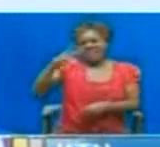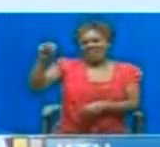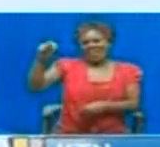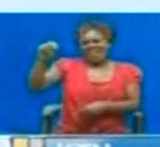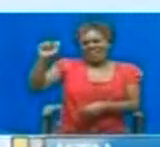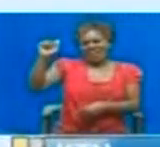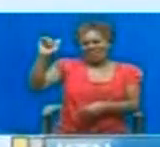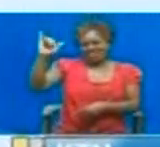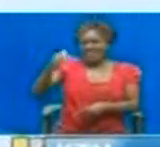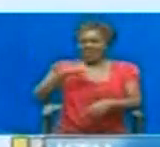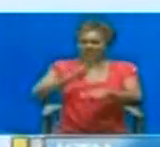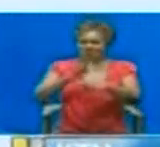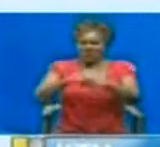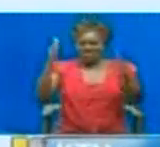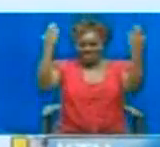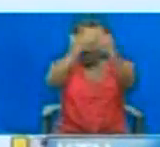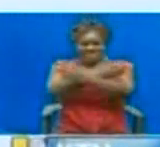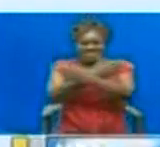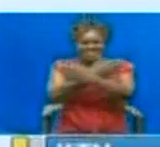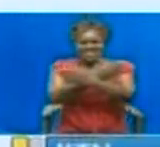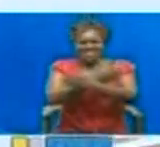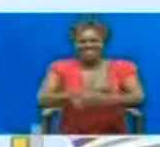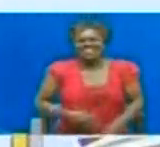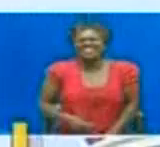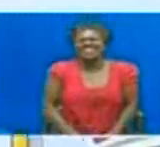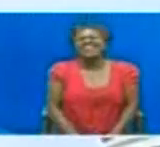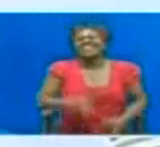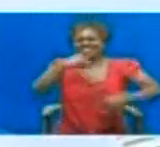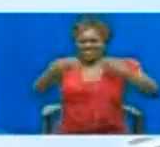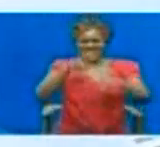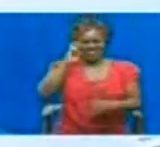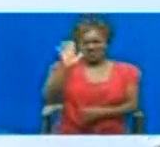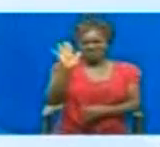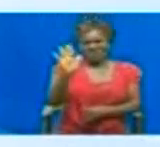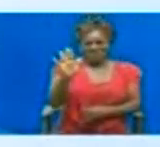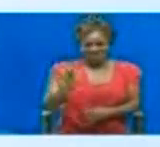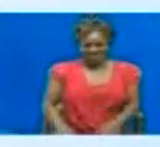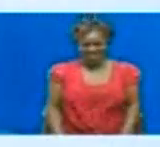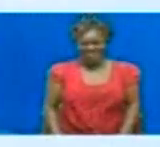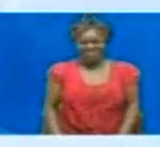Kachungira. Do have a very good night. Enjoy the rest of your viewing. Good night.